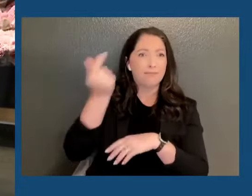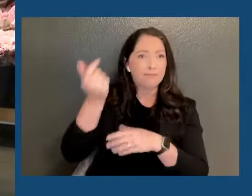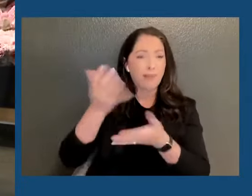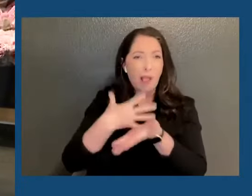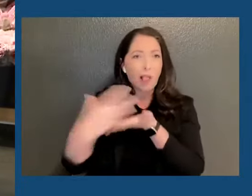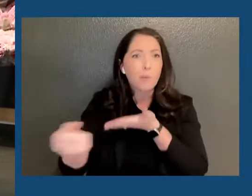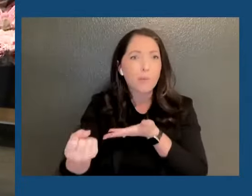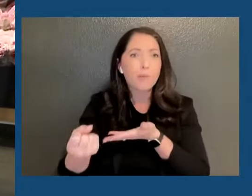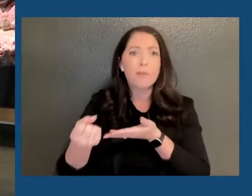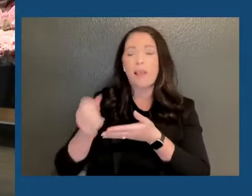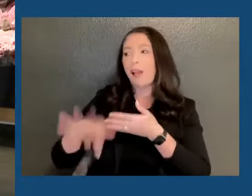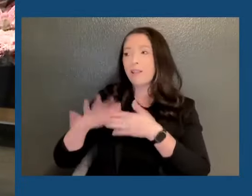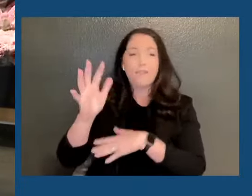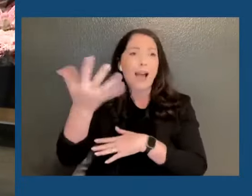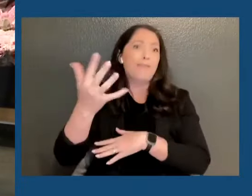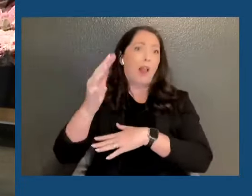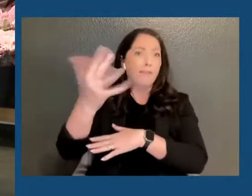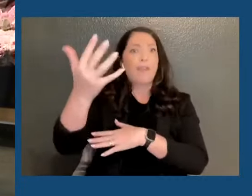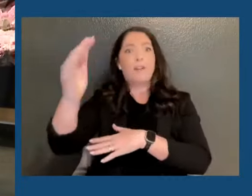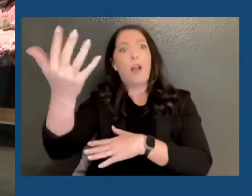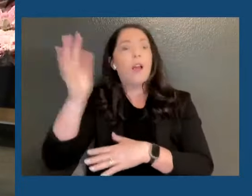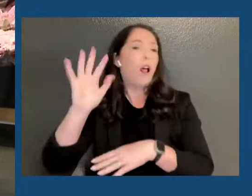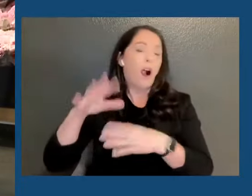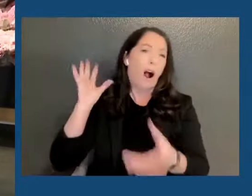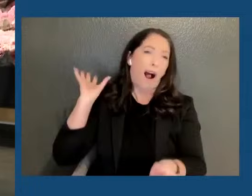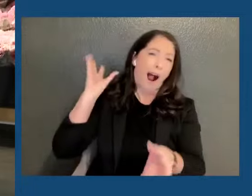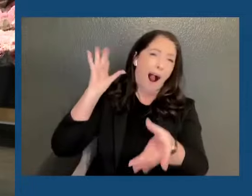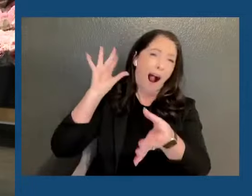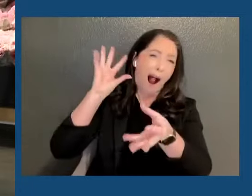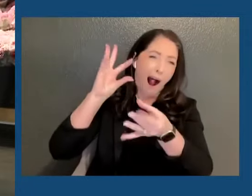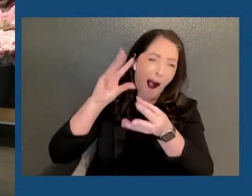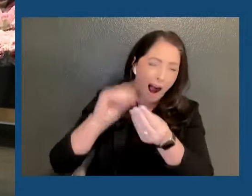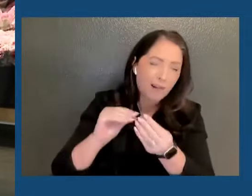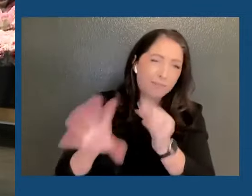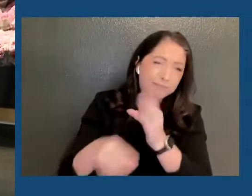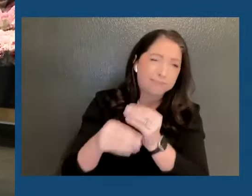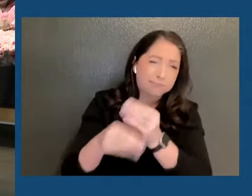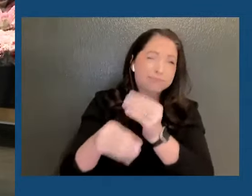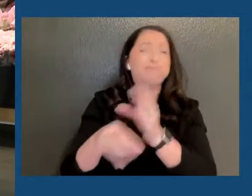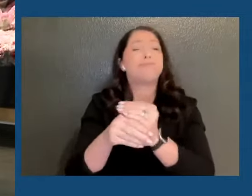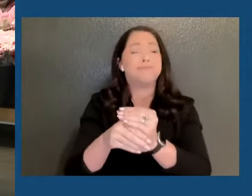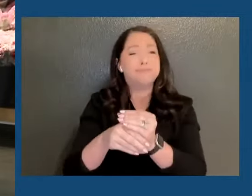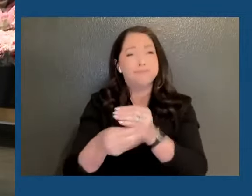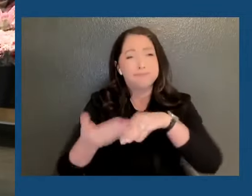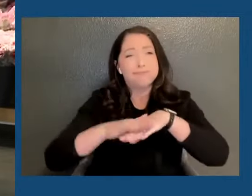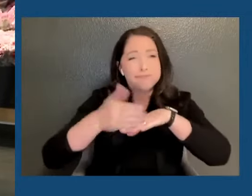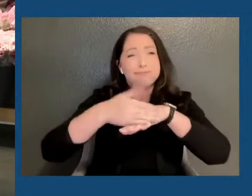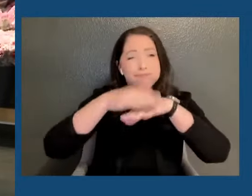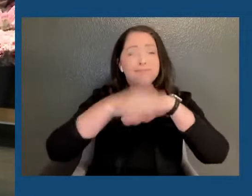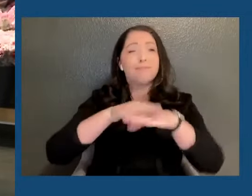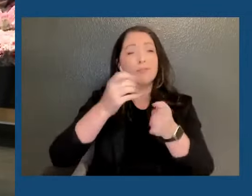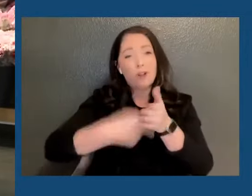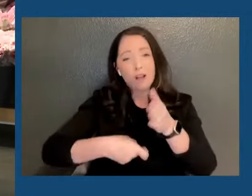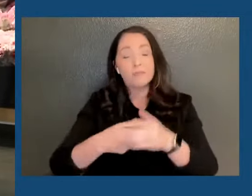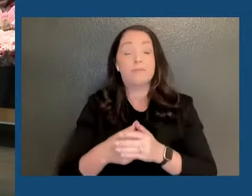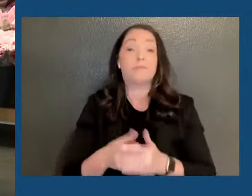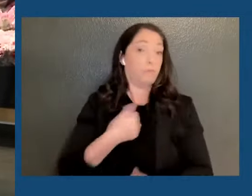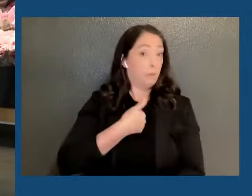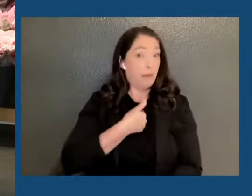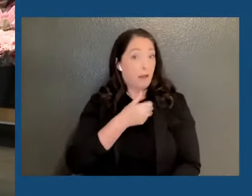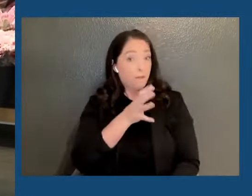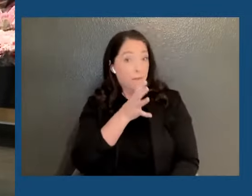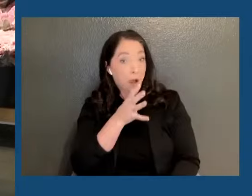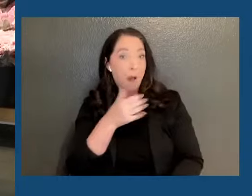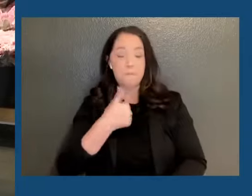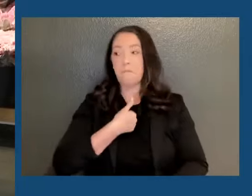$5. It just keeps adding up and up and up. And as a mom and someone who did all the family